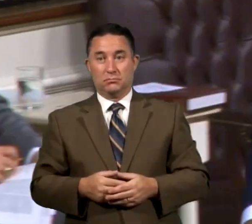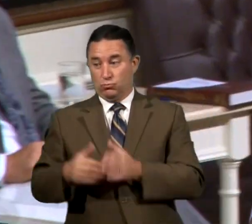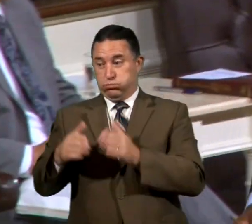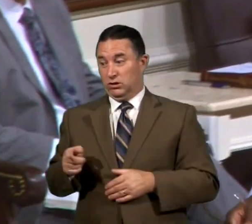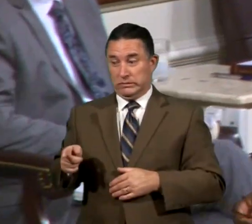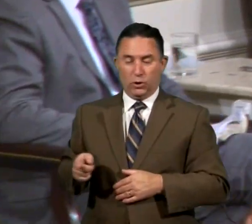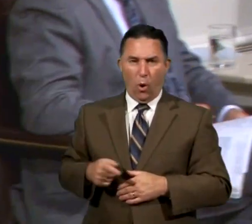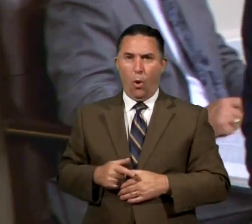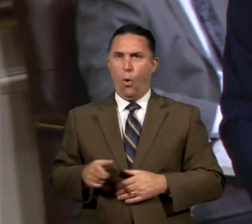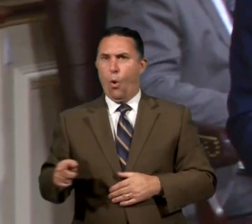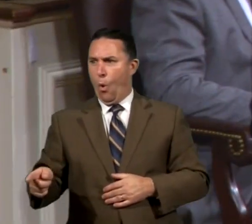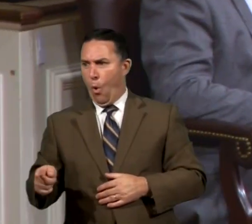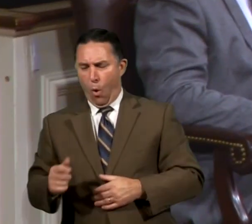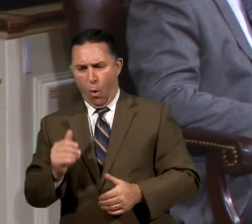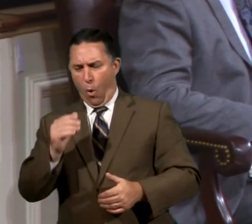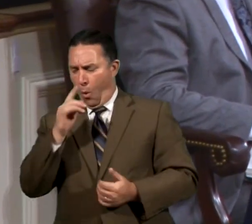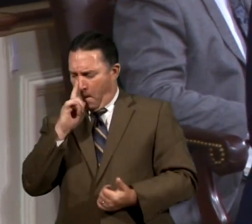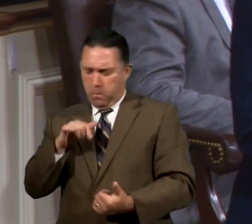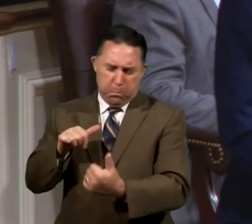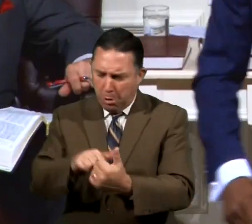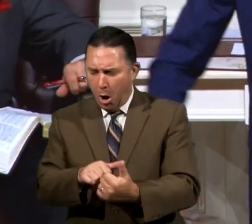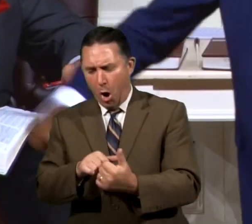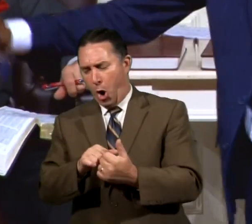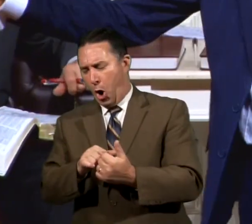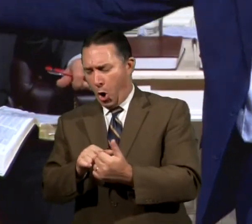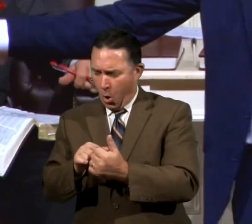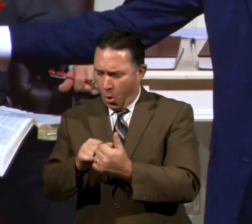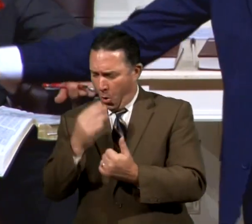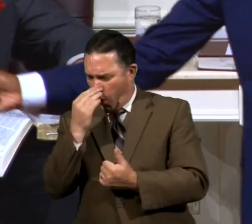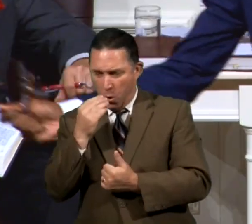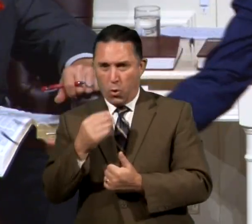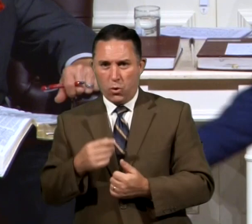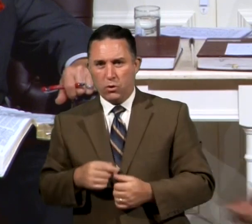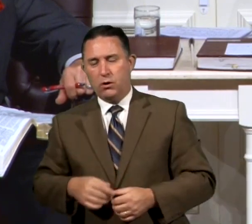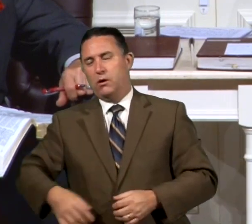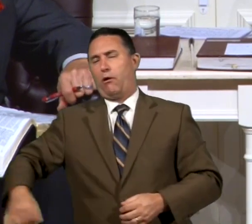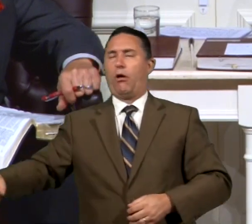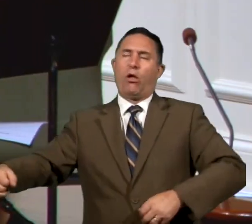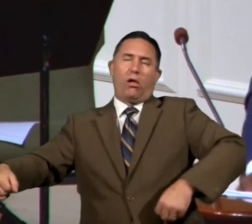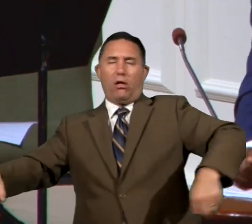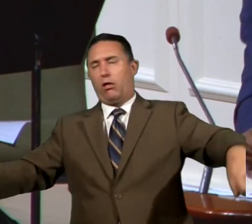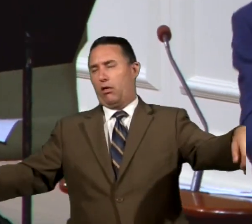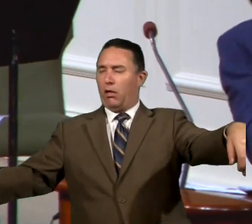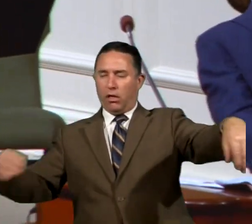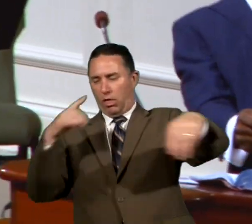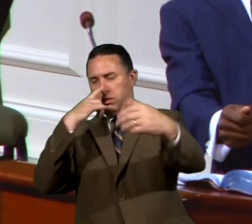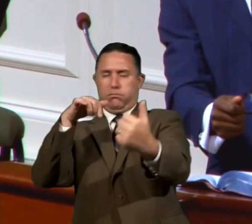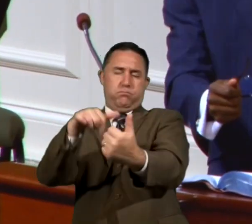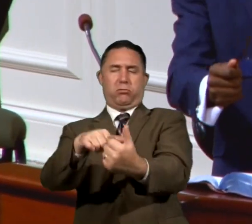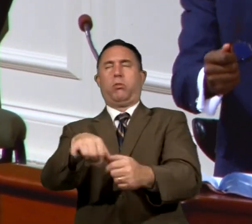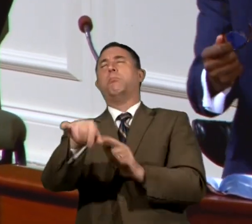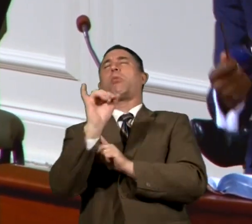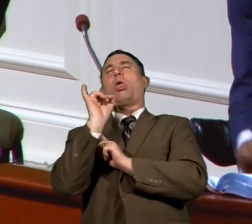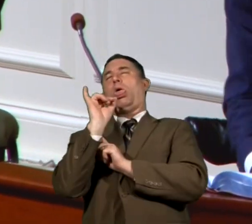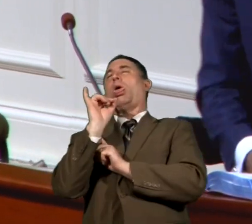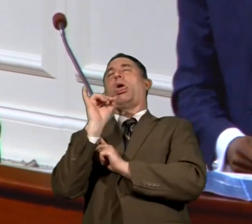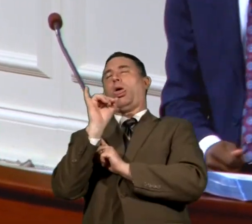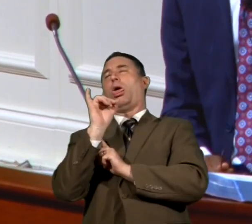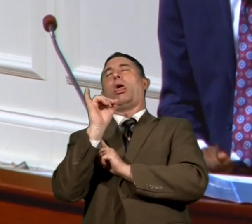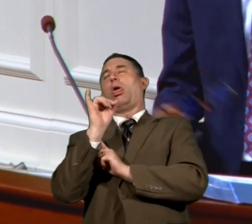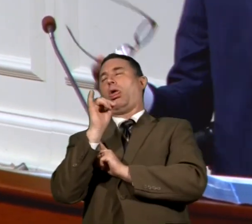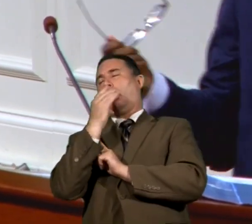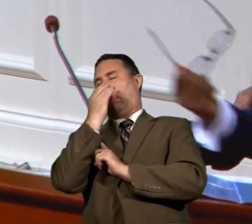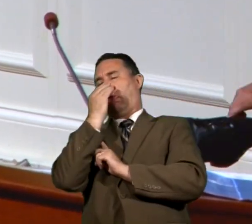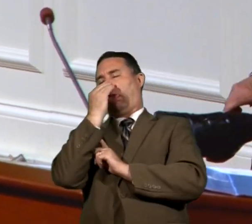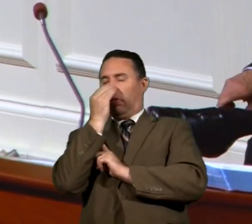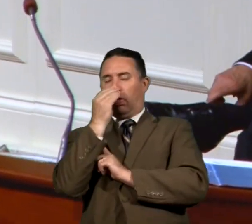somebody was getting at it sleeping. I mean had spread their arms out, and I mean was head back just going